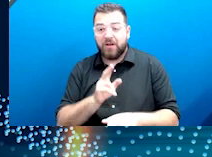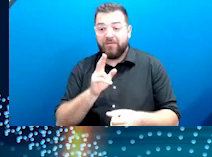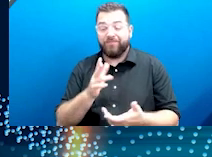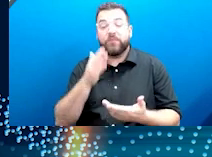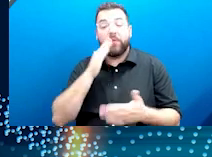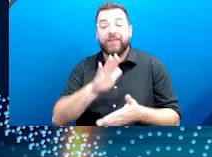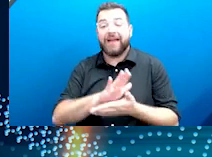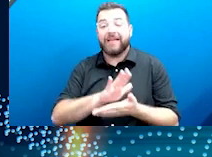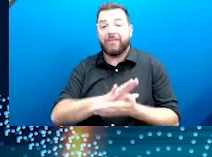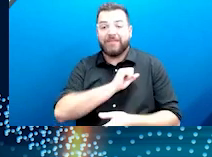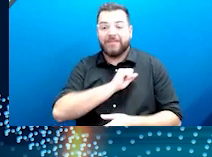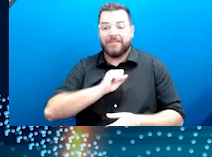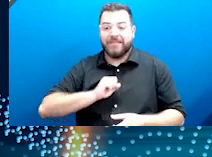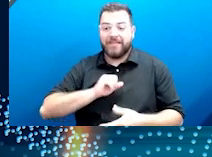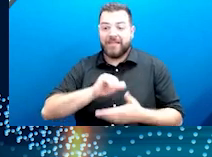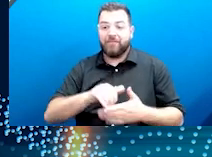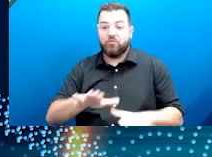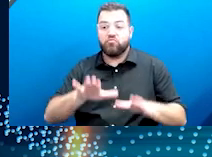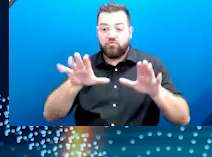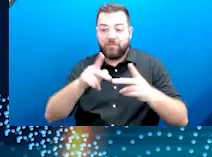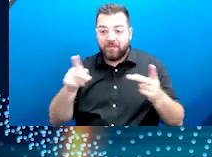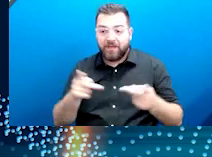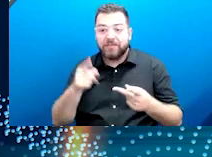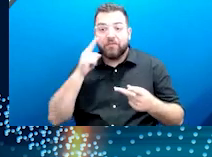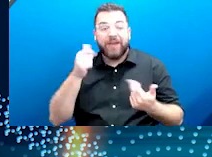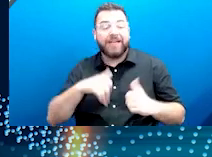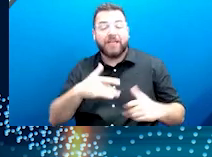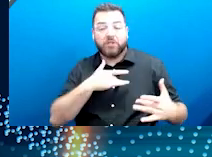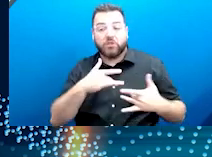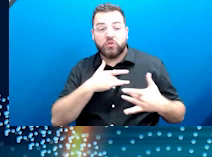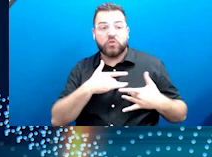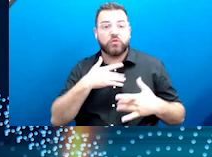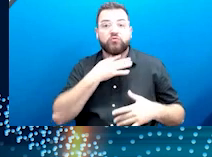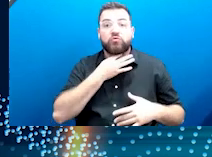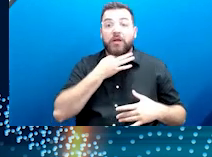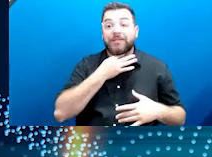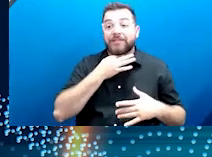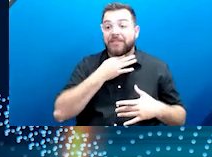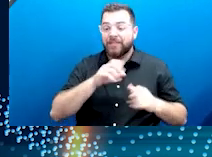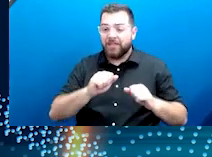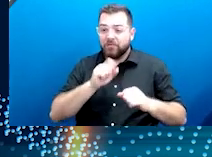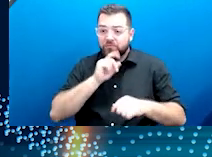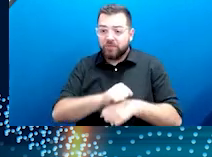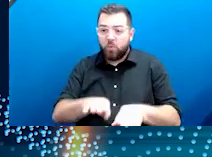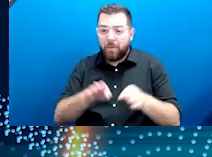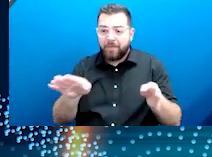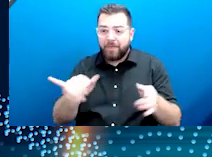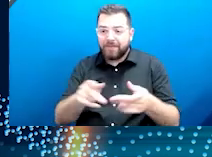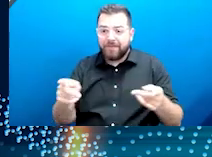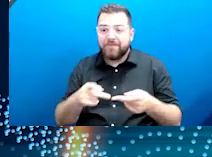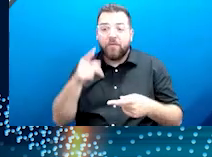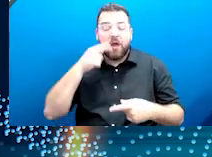think would be a great place to bring our concerns, curiosity, create that space for us to have these